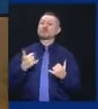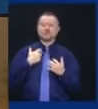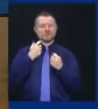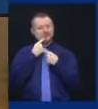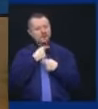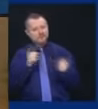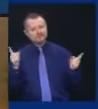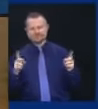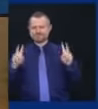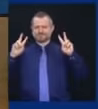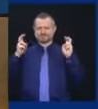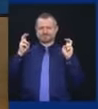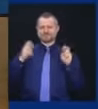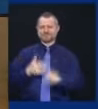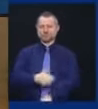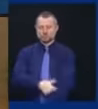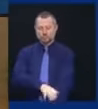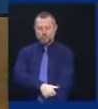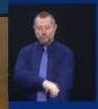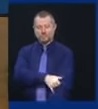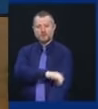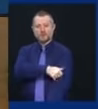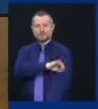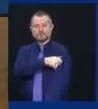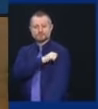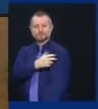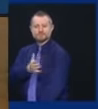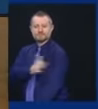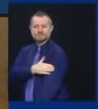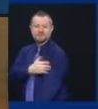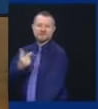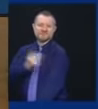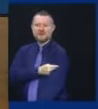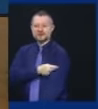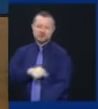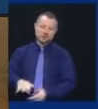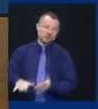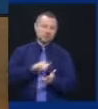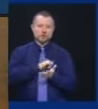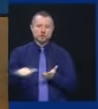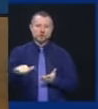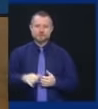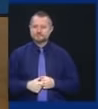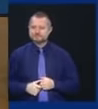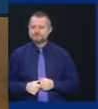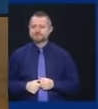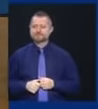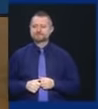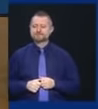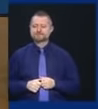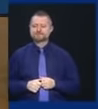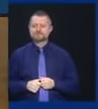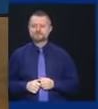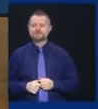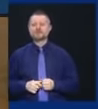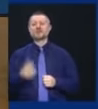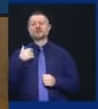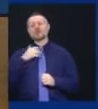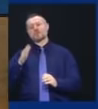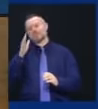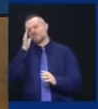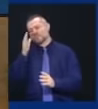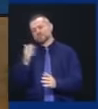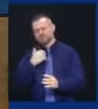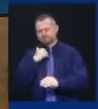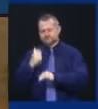Your Sleeve campaign, Vaccinate New York. And we're deploying a foundation of